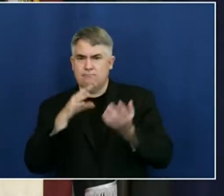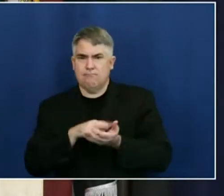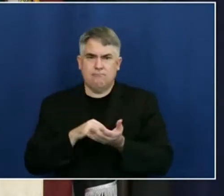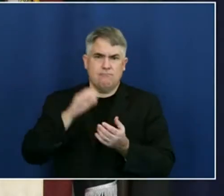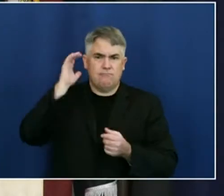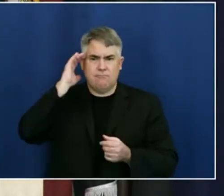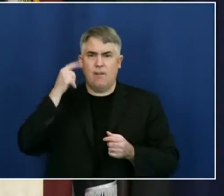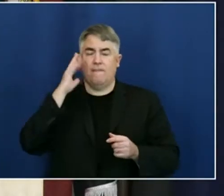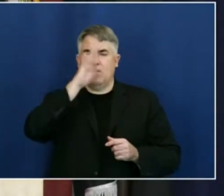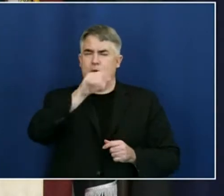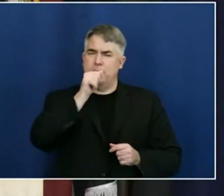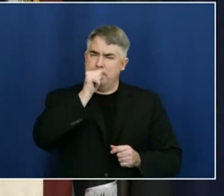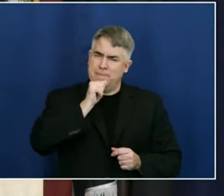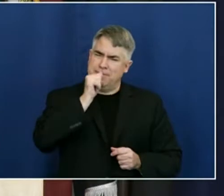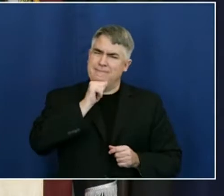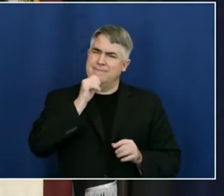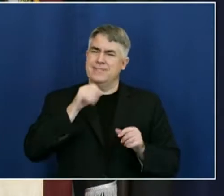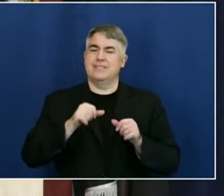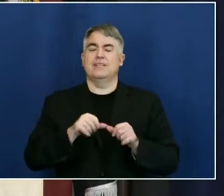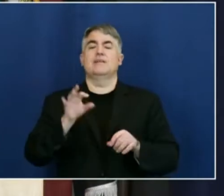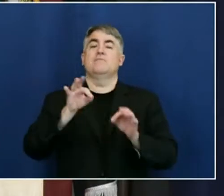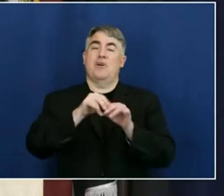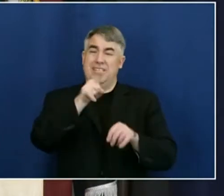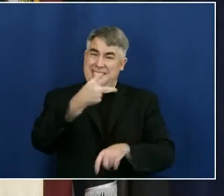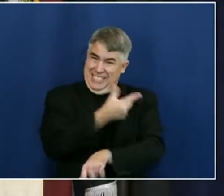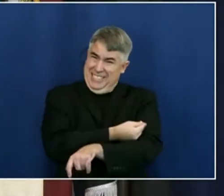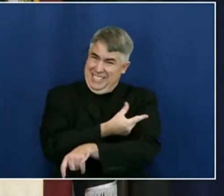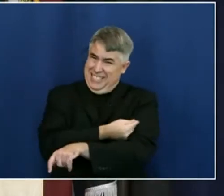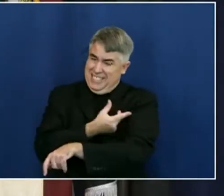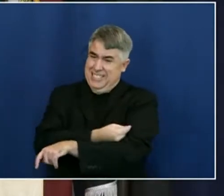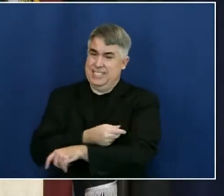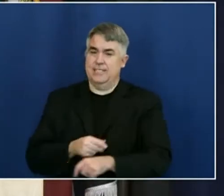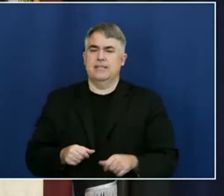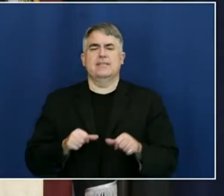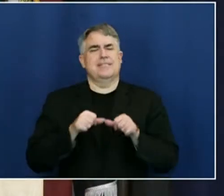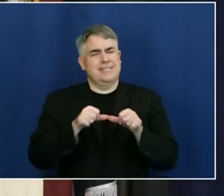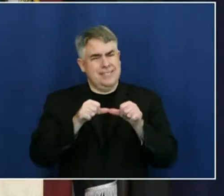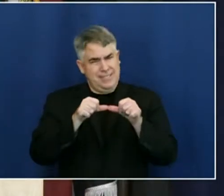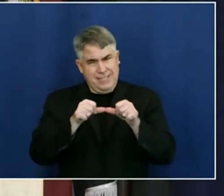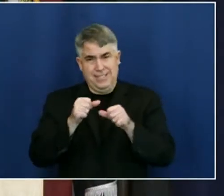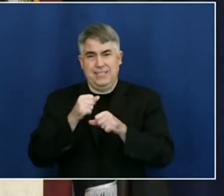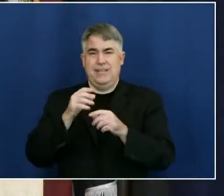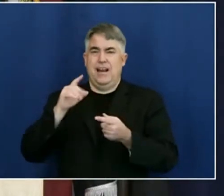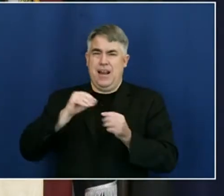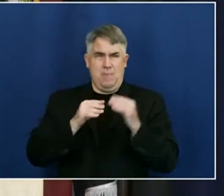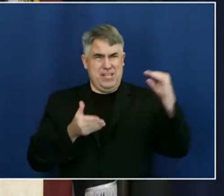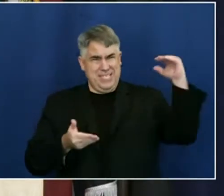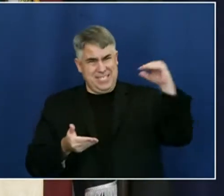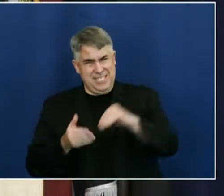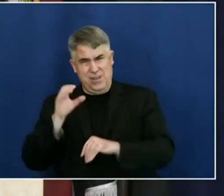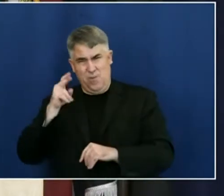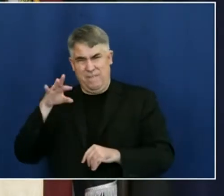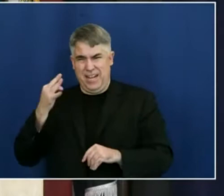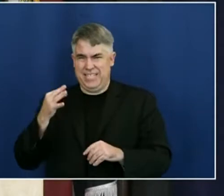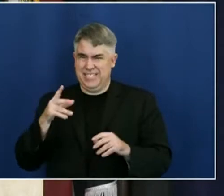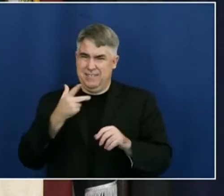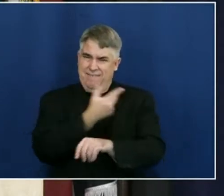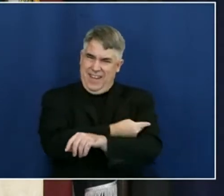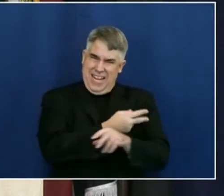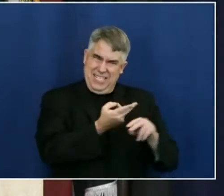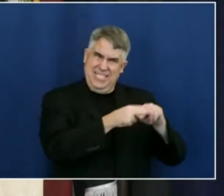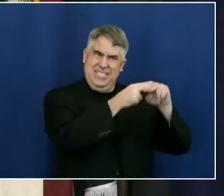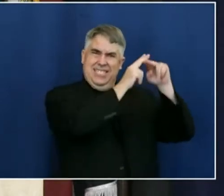vaccine process. Let's continue to drive those case counts down, drive the vaccine numbers up, and work our way out of this. Thank you all. Have a good day.